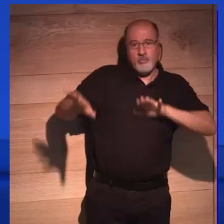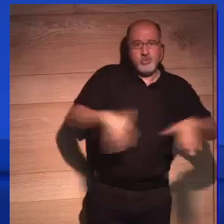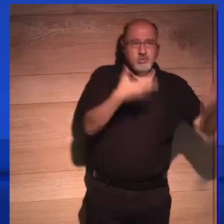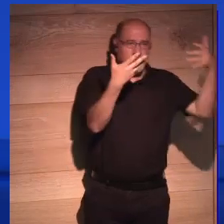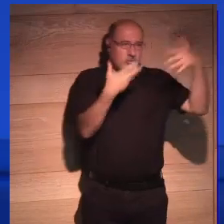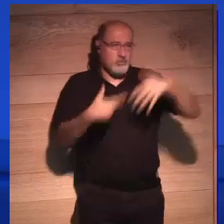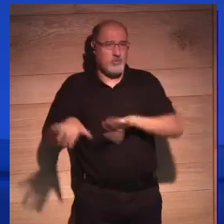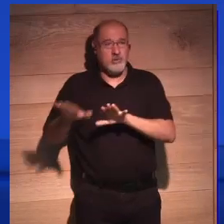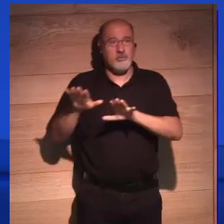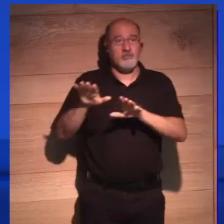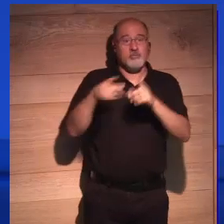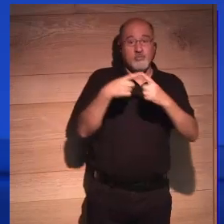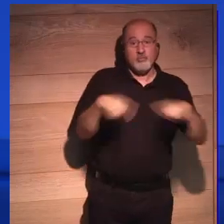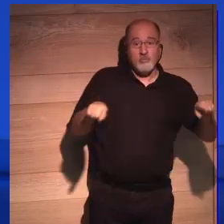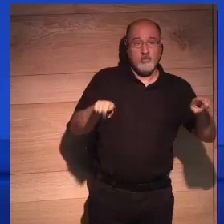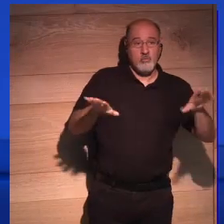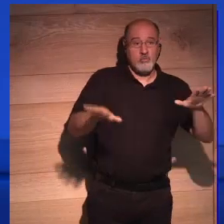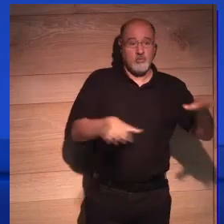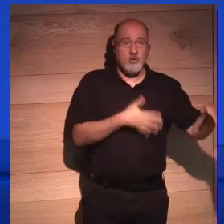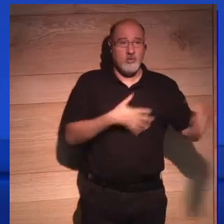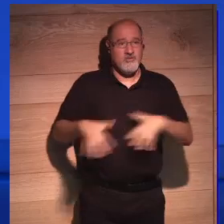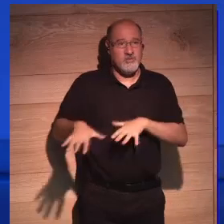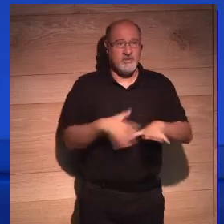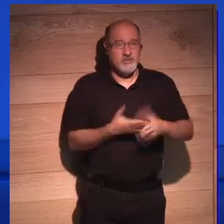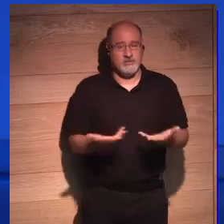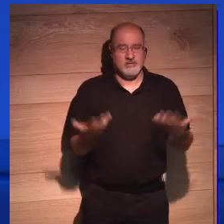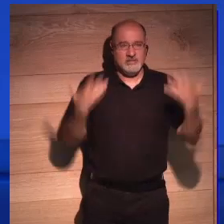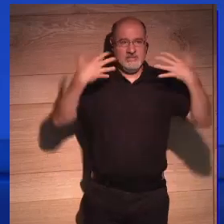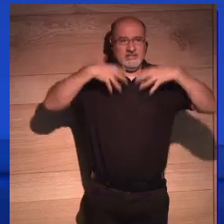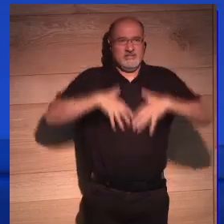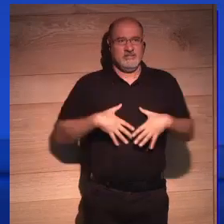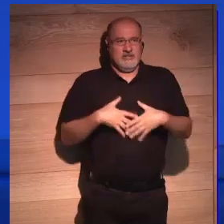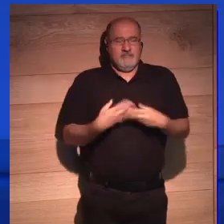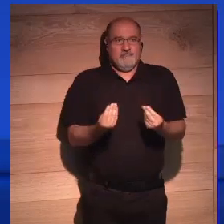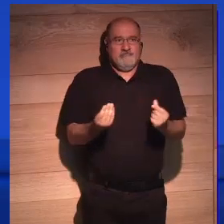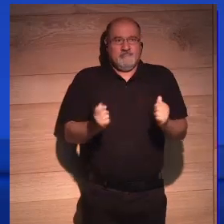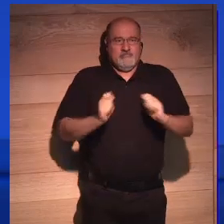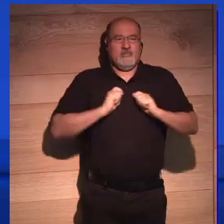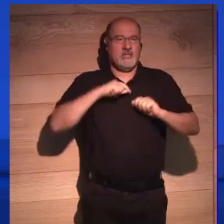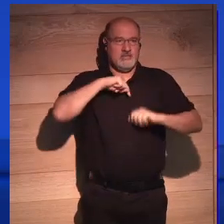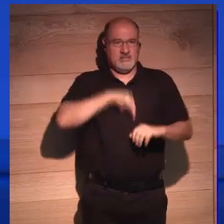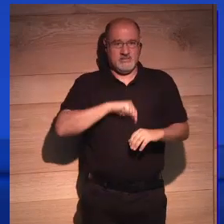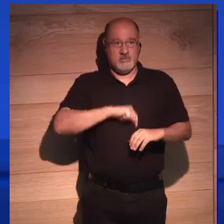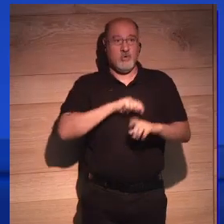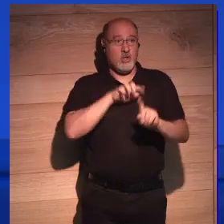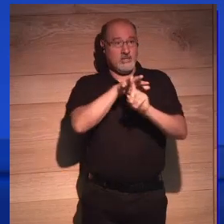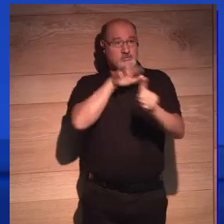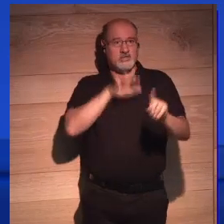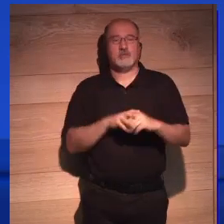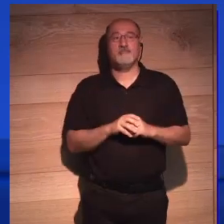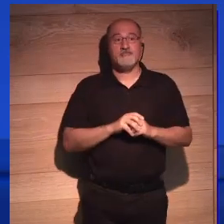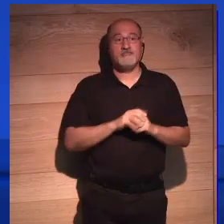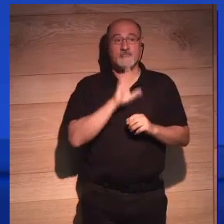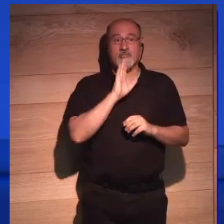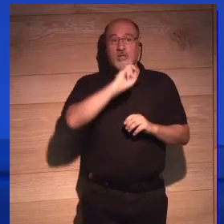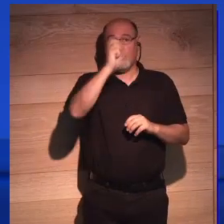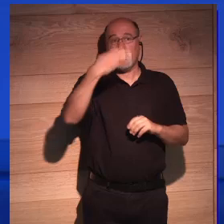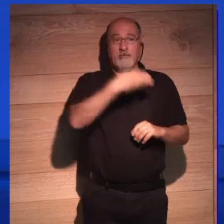liveness? Then we've got another piece from a BBC, but this was made with BBC News. This is a series